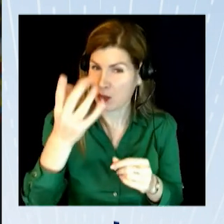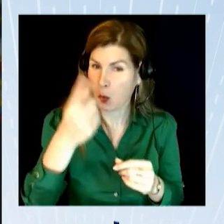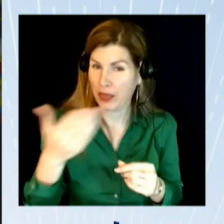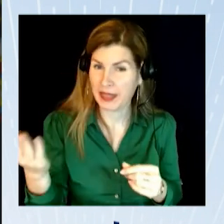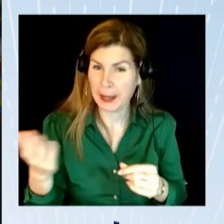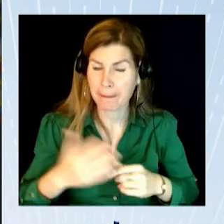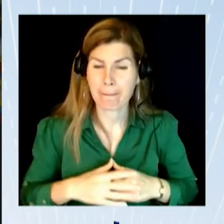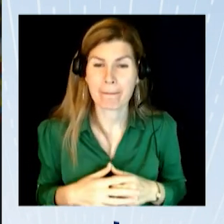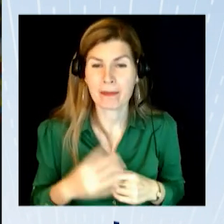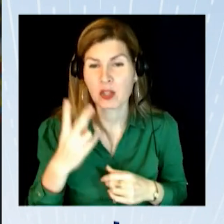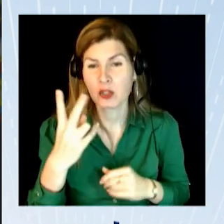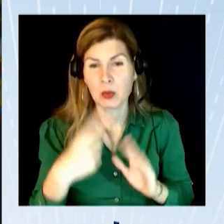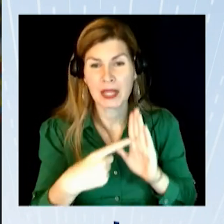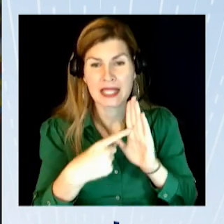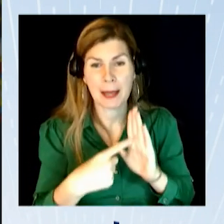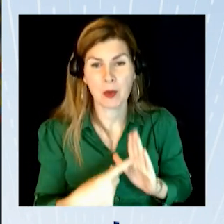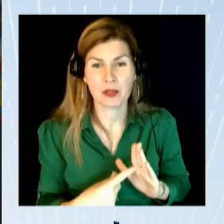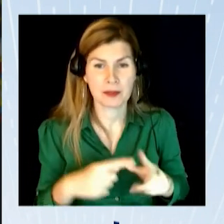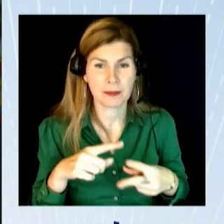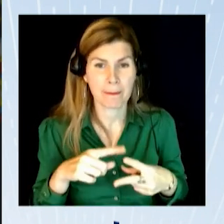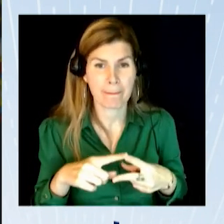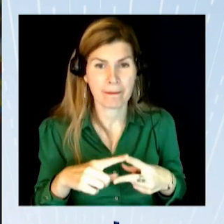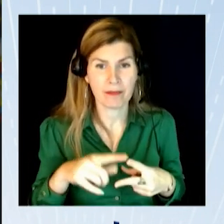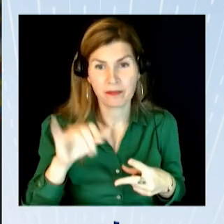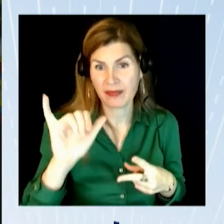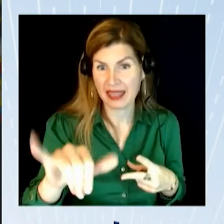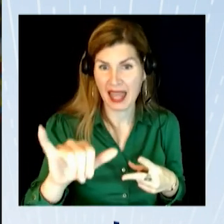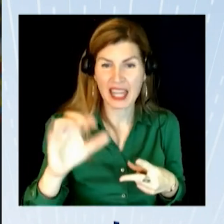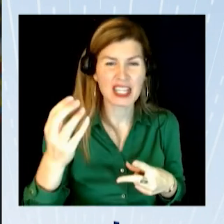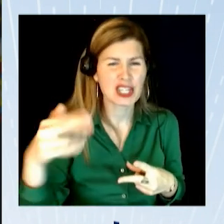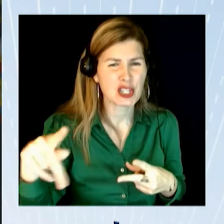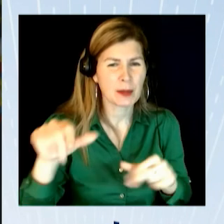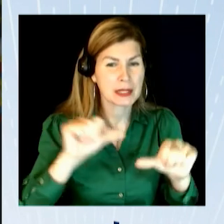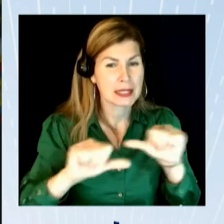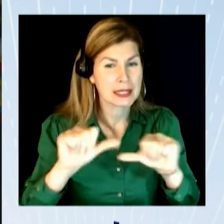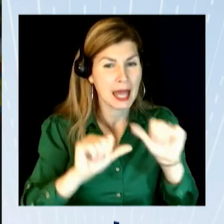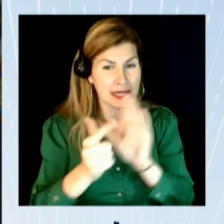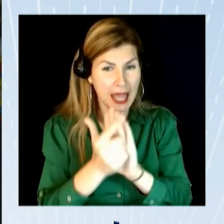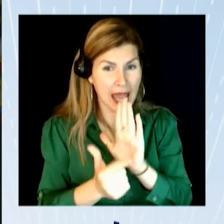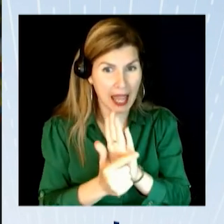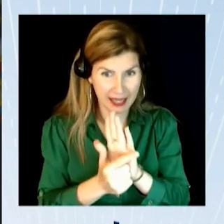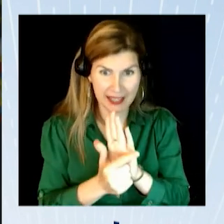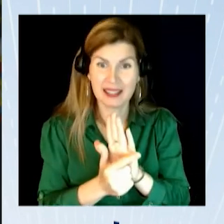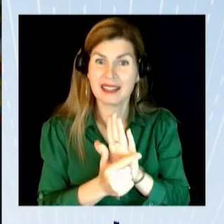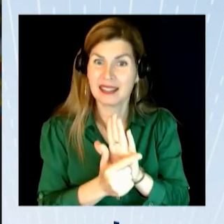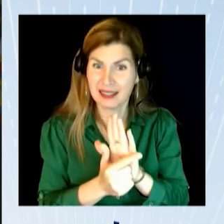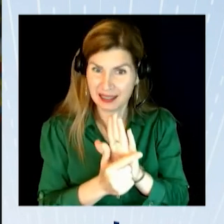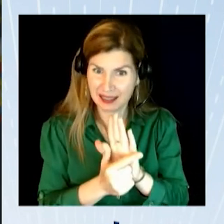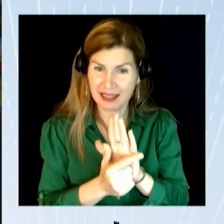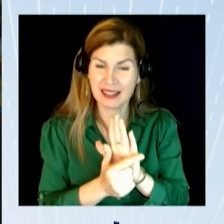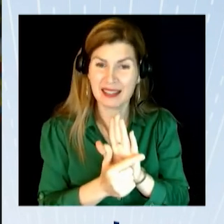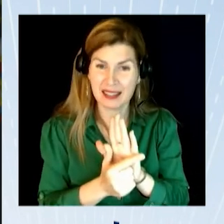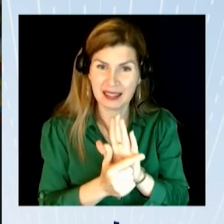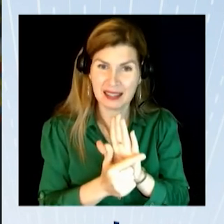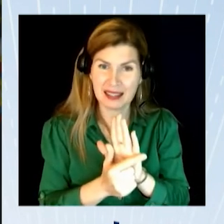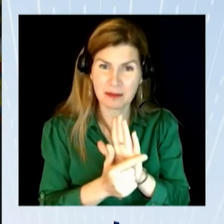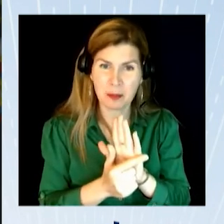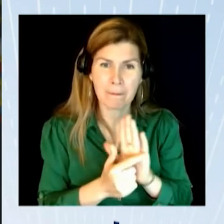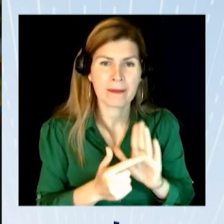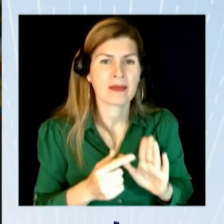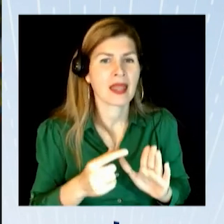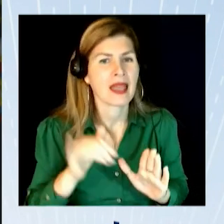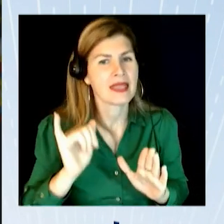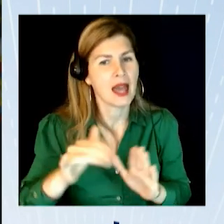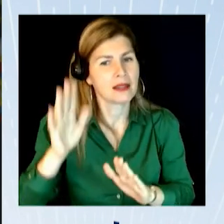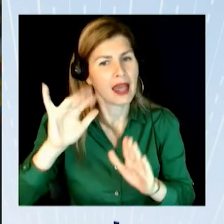specific examples. That historic Federal Chips and Science Act, when you got that done, and I know there was a huge priority of the